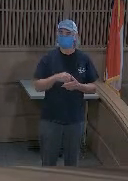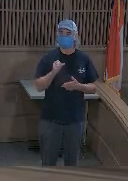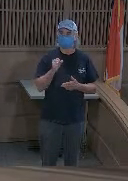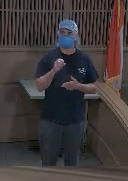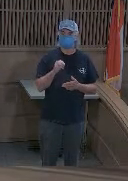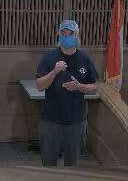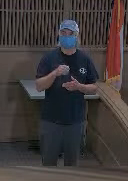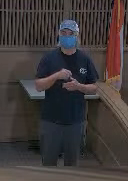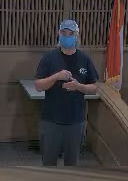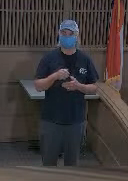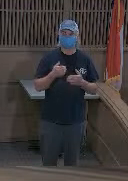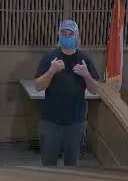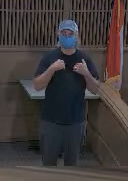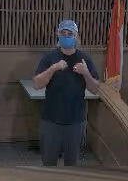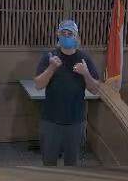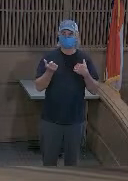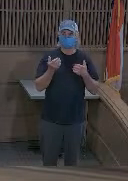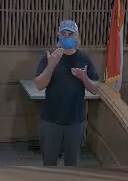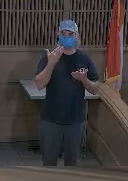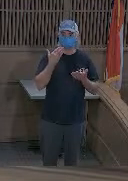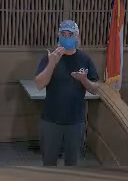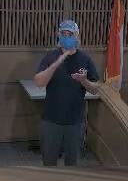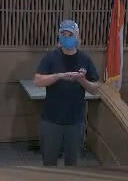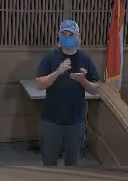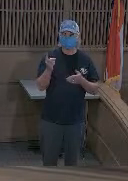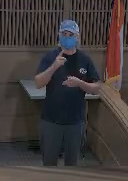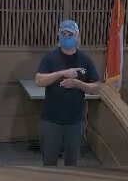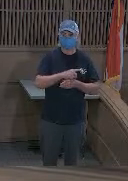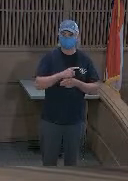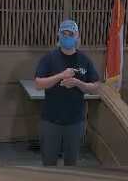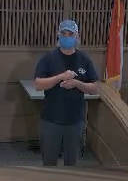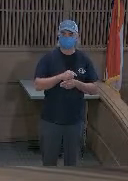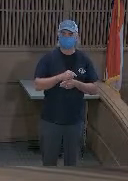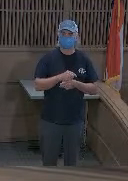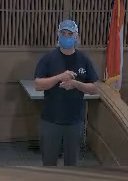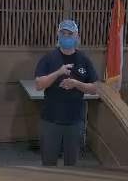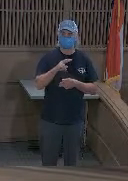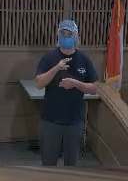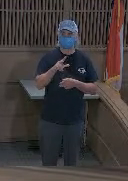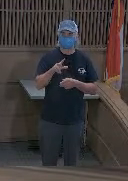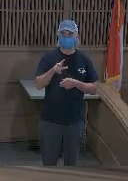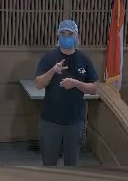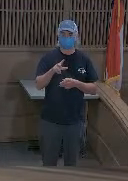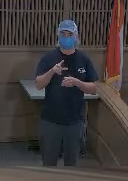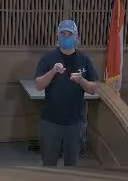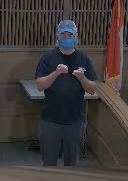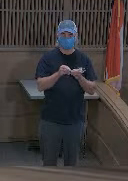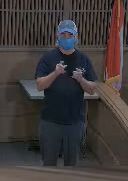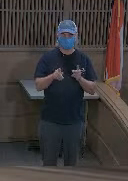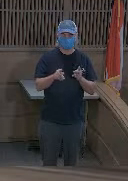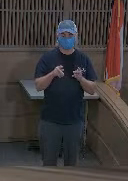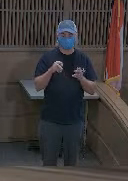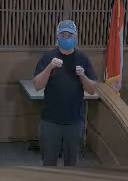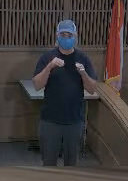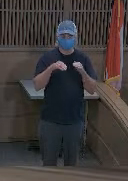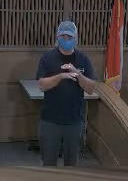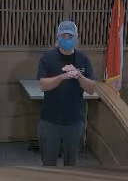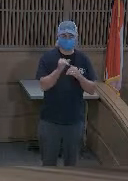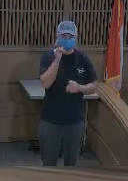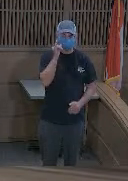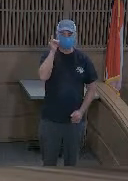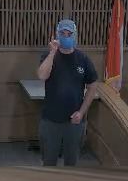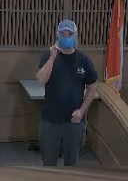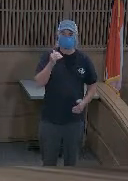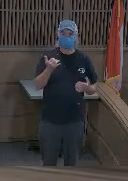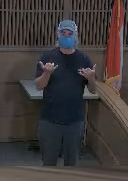So we had another bad day yesterday over at the hospital. We admitted 23 COVID patients just here in Albany. And right now we have a total